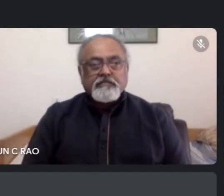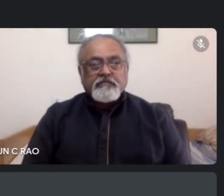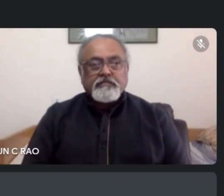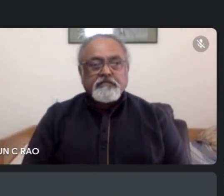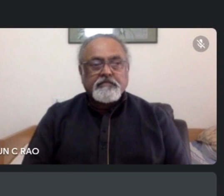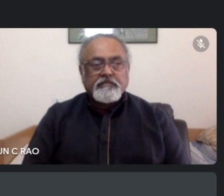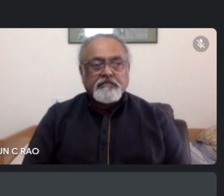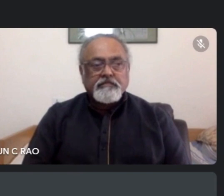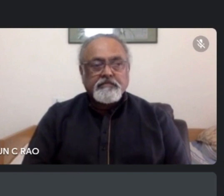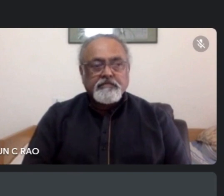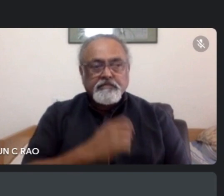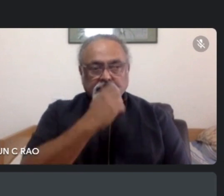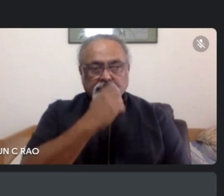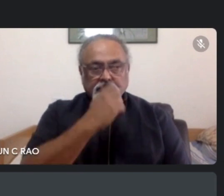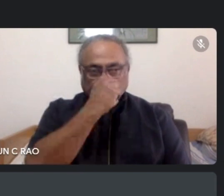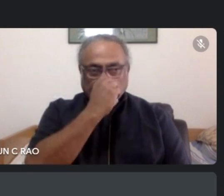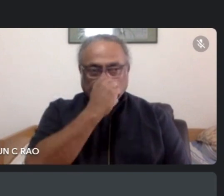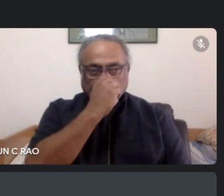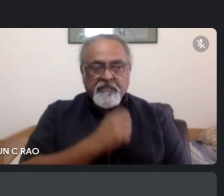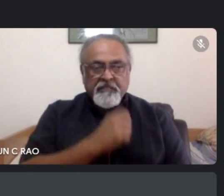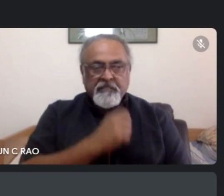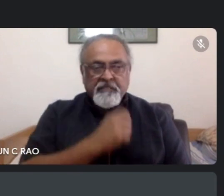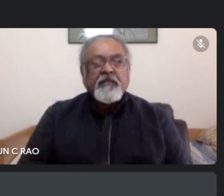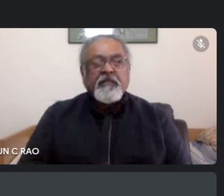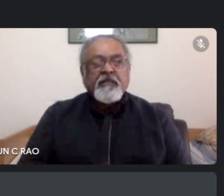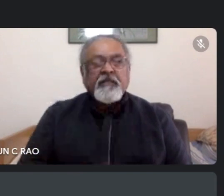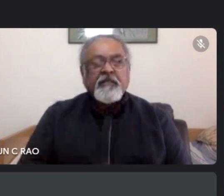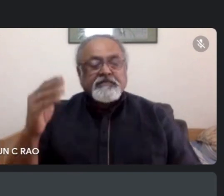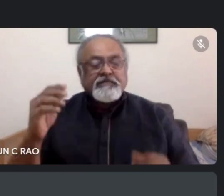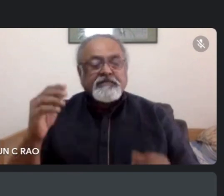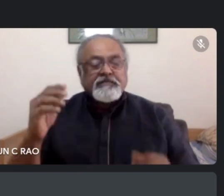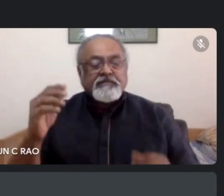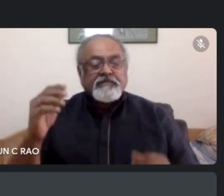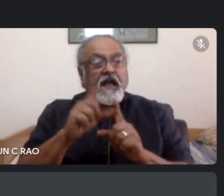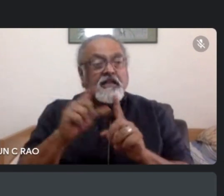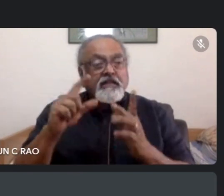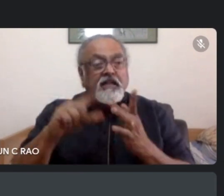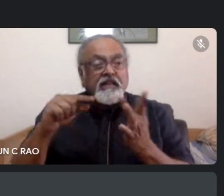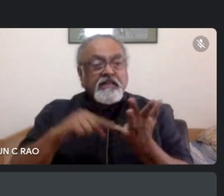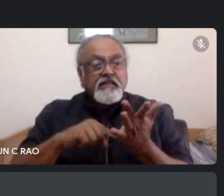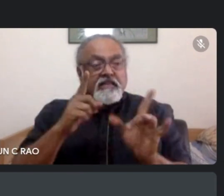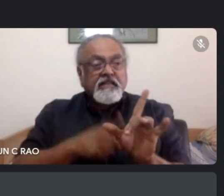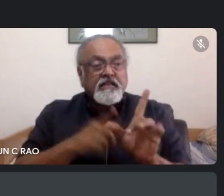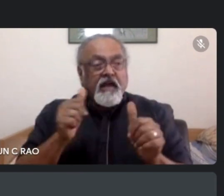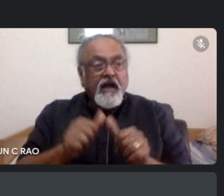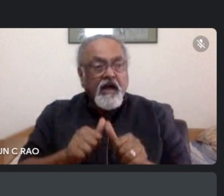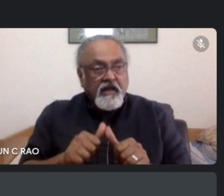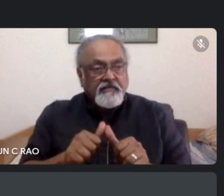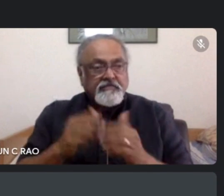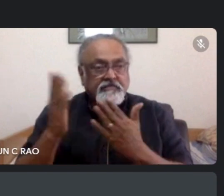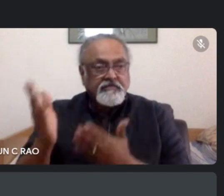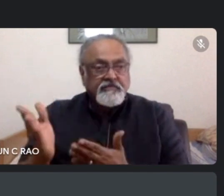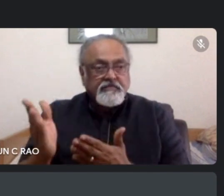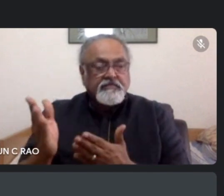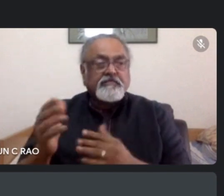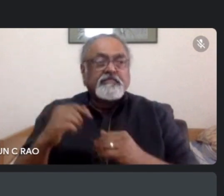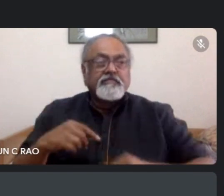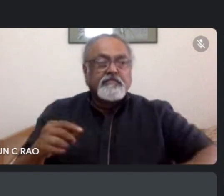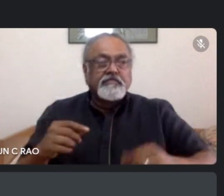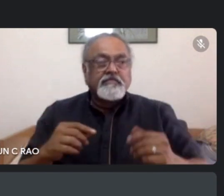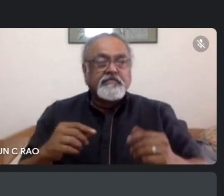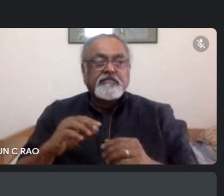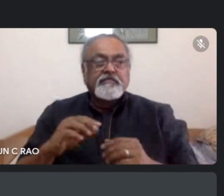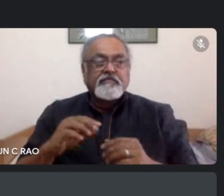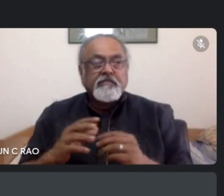Yeah. I'll introduce Aditya. Aditya is a 23-year-old BA graduate,